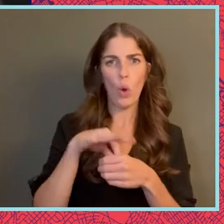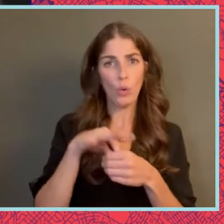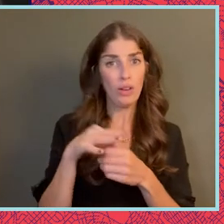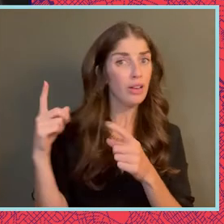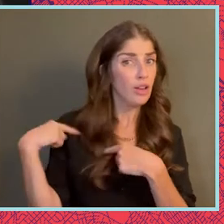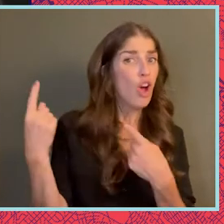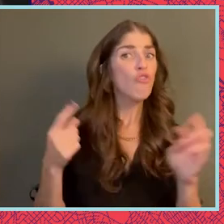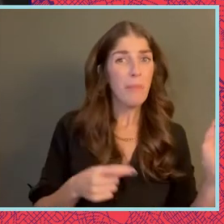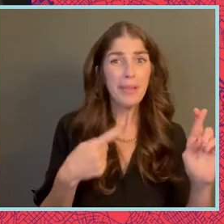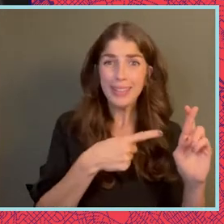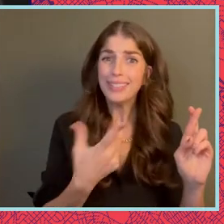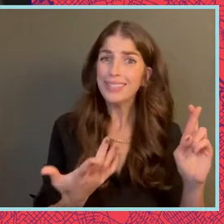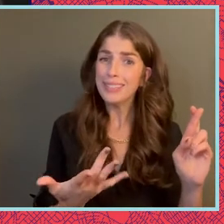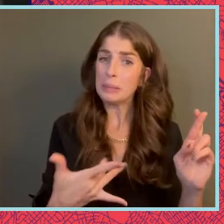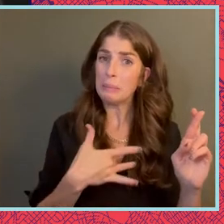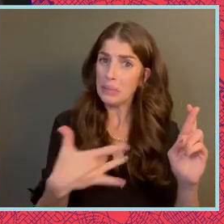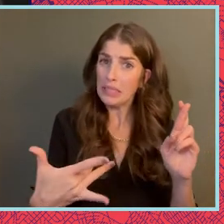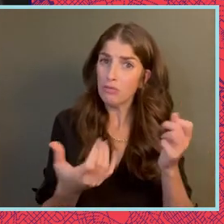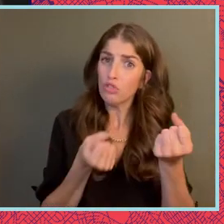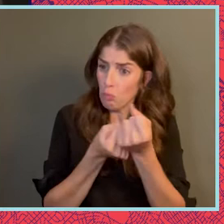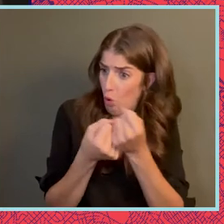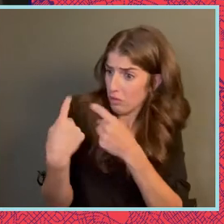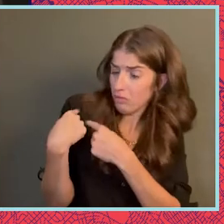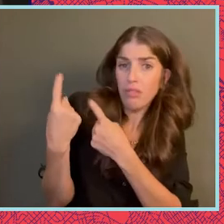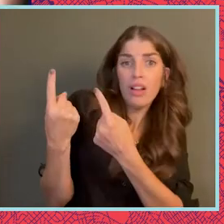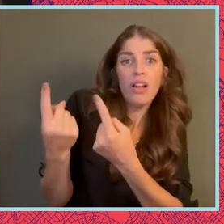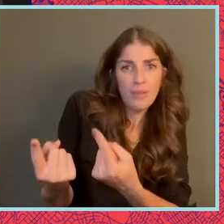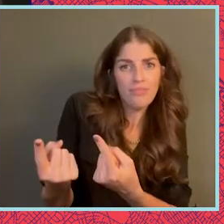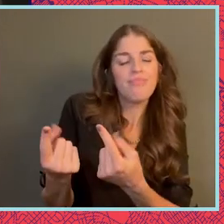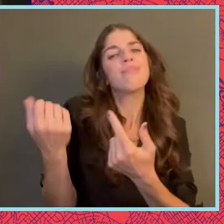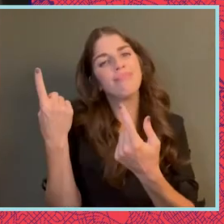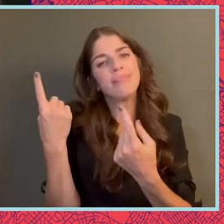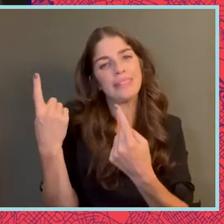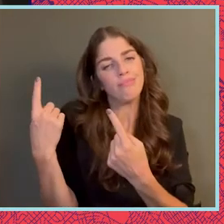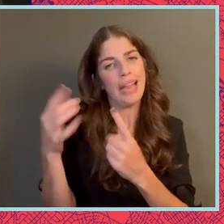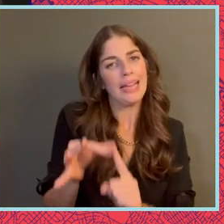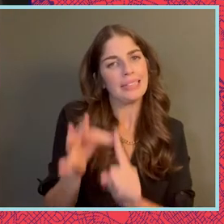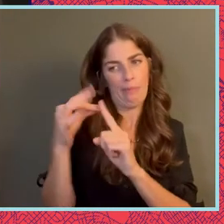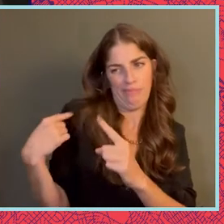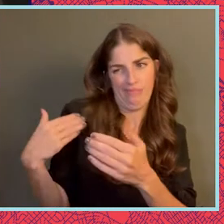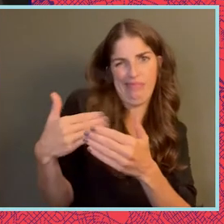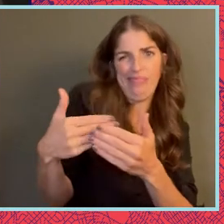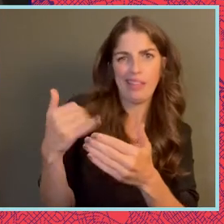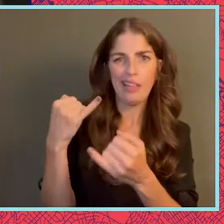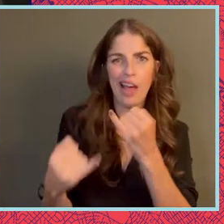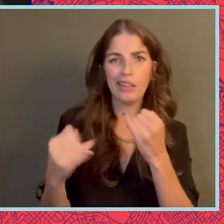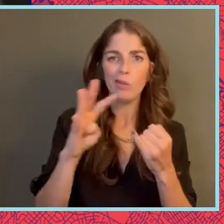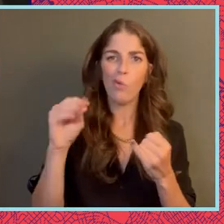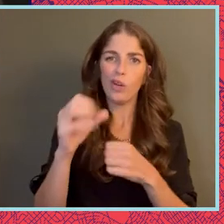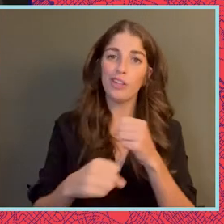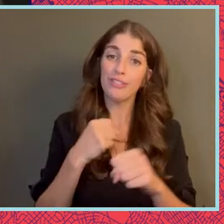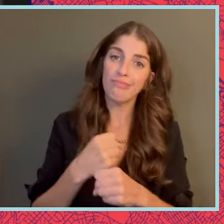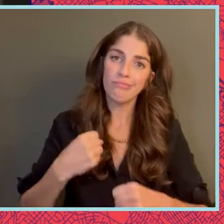have been key to what little democracy we have been able to get, except for in about the last 40